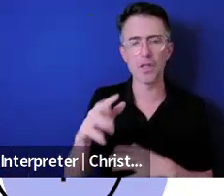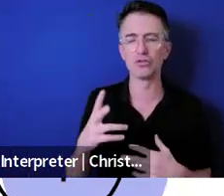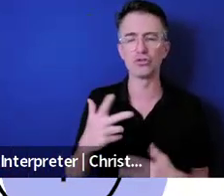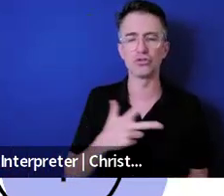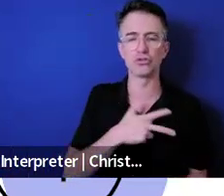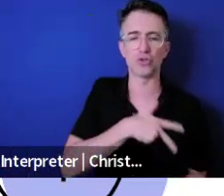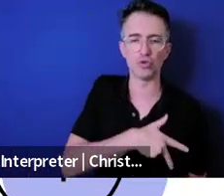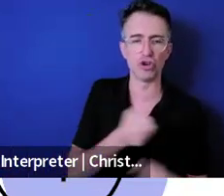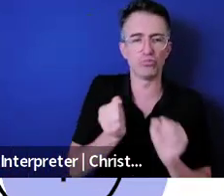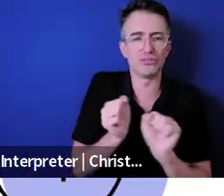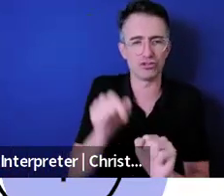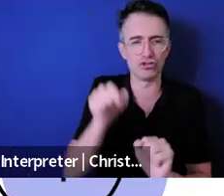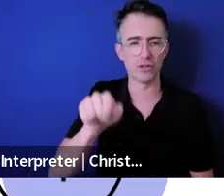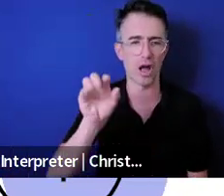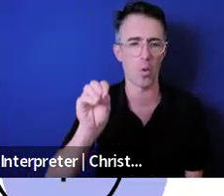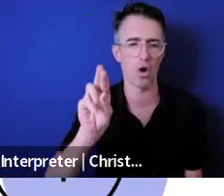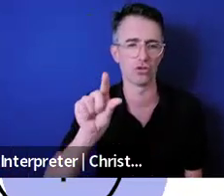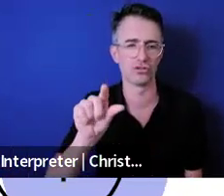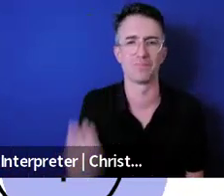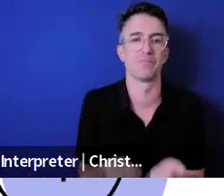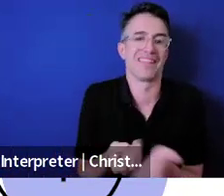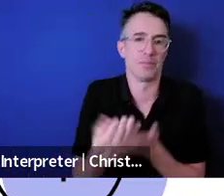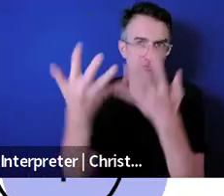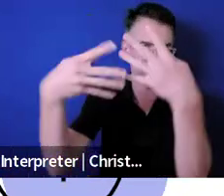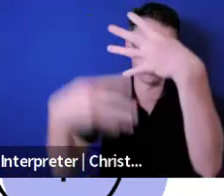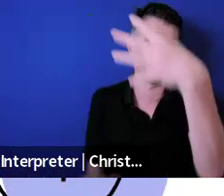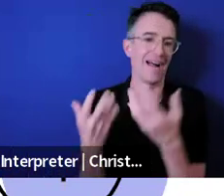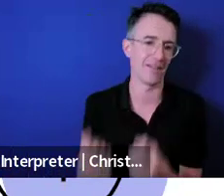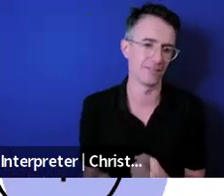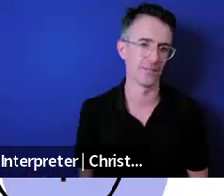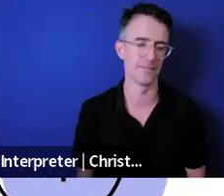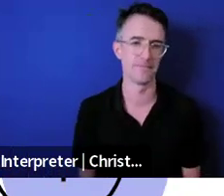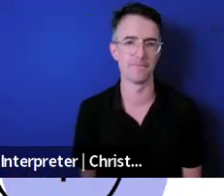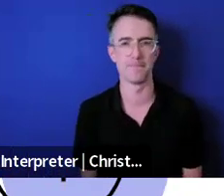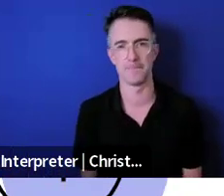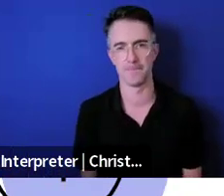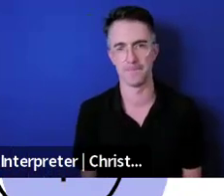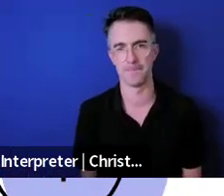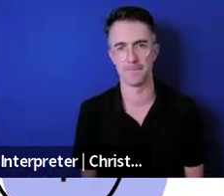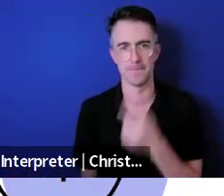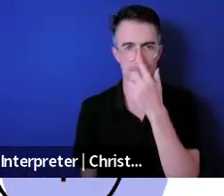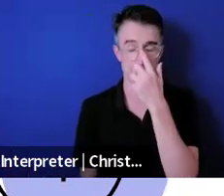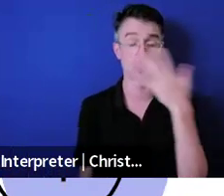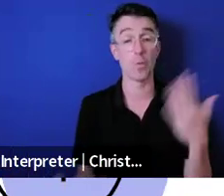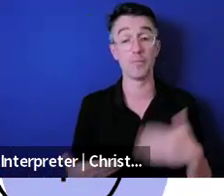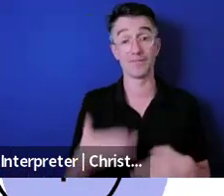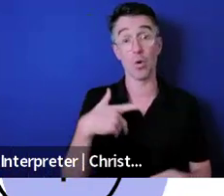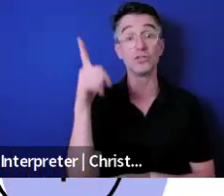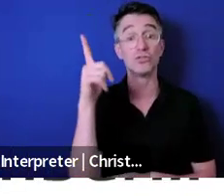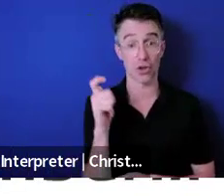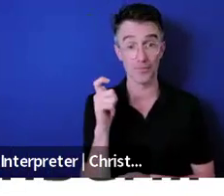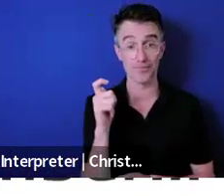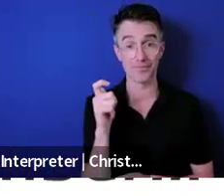Before going further in this conversation, I would like to highlight that we have sign language